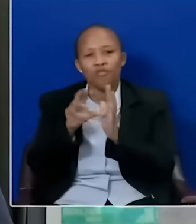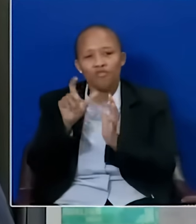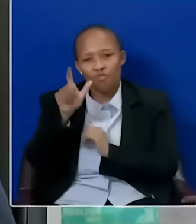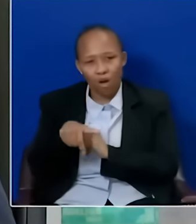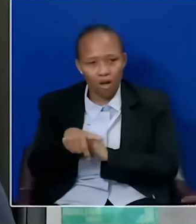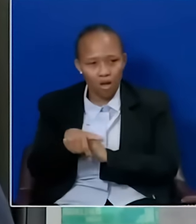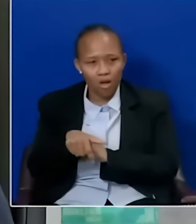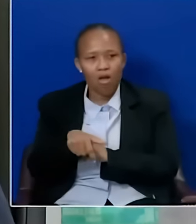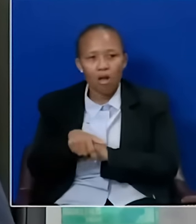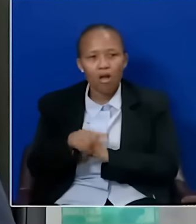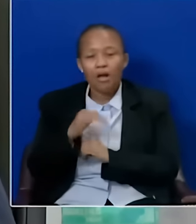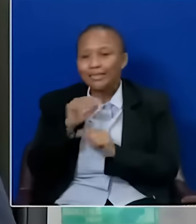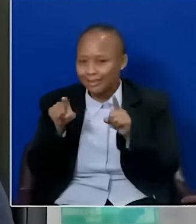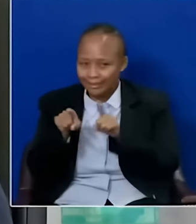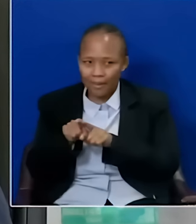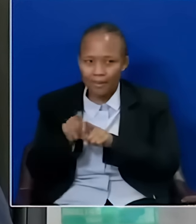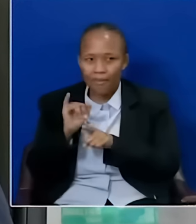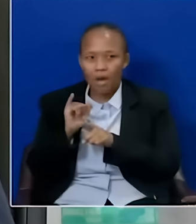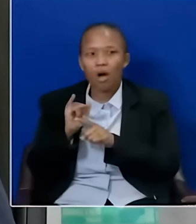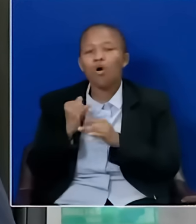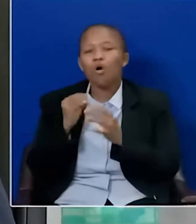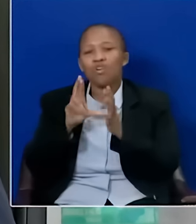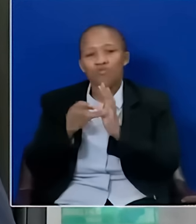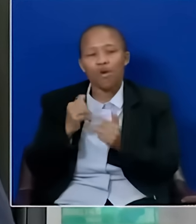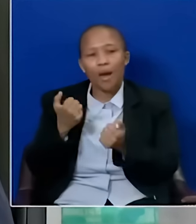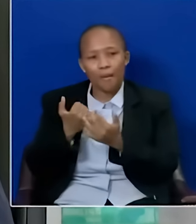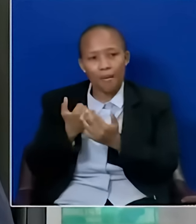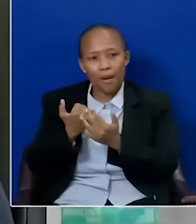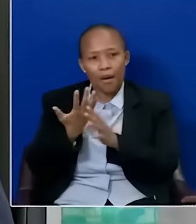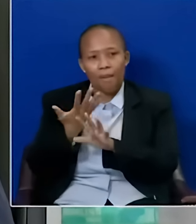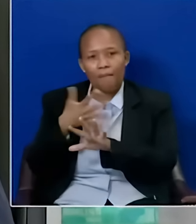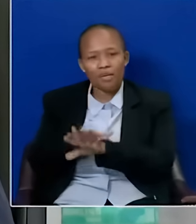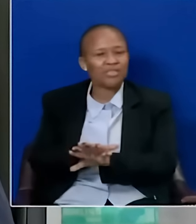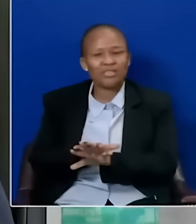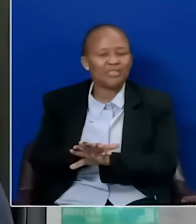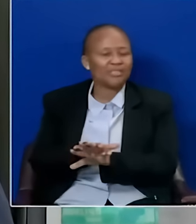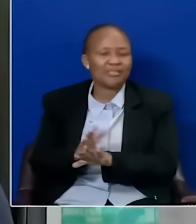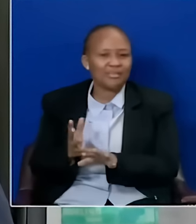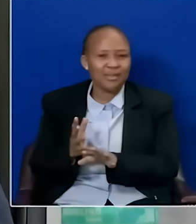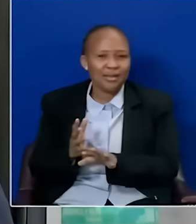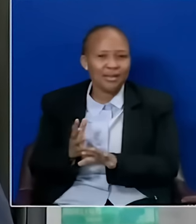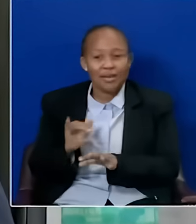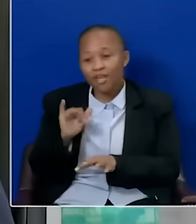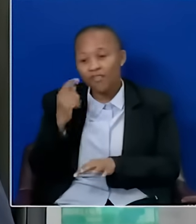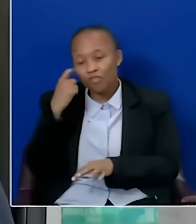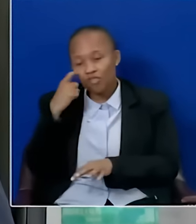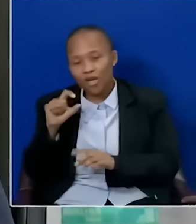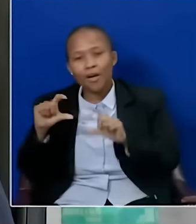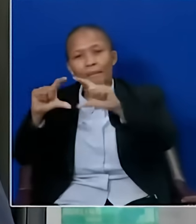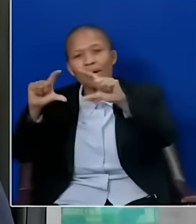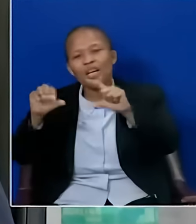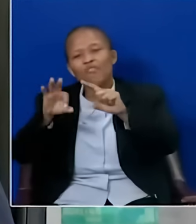And not only this one, they also missed, if you check on paragraph 13.5,